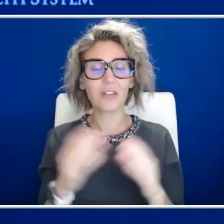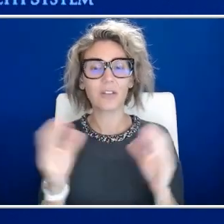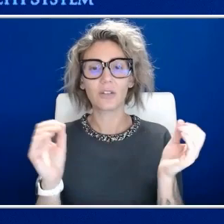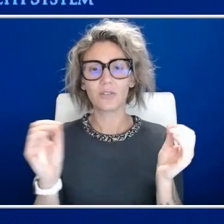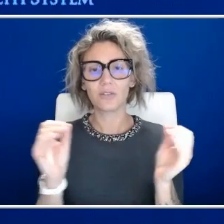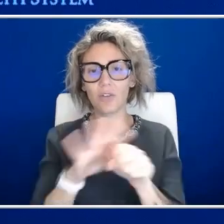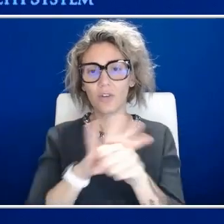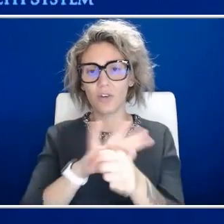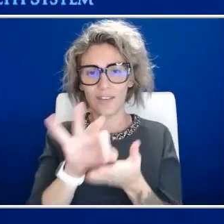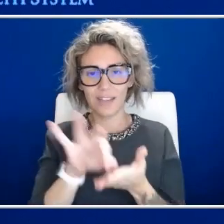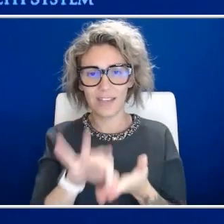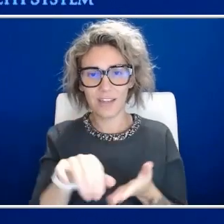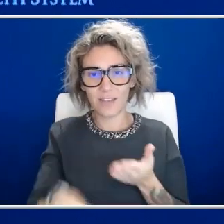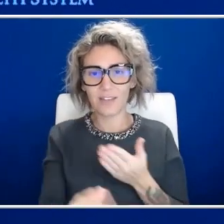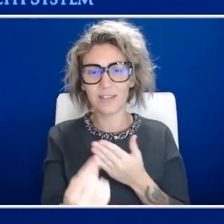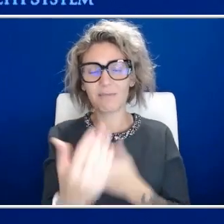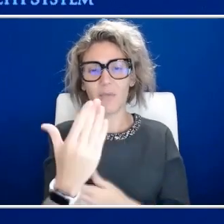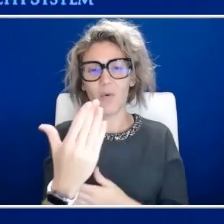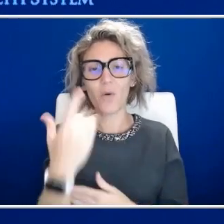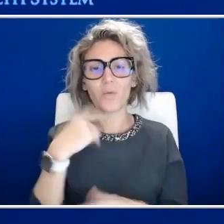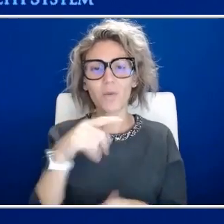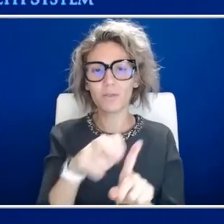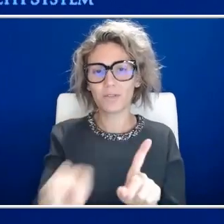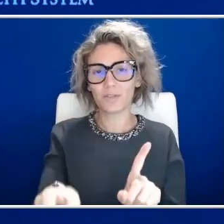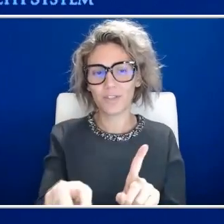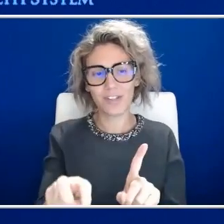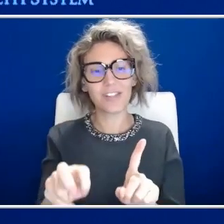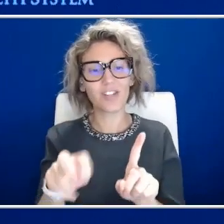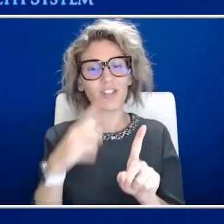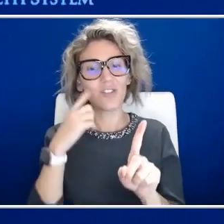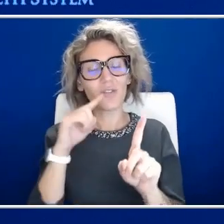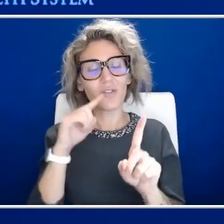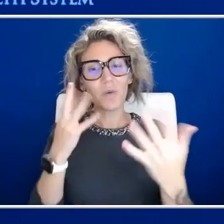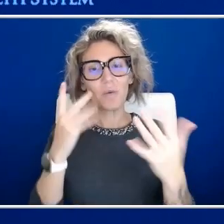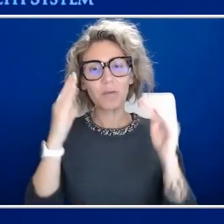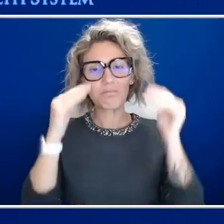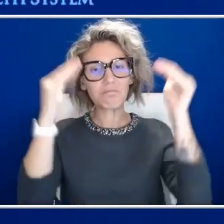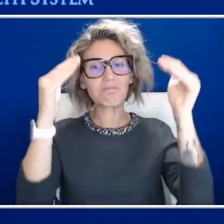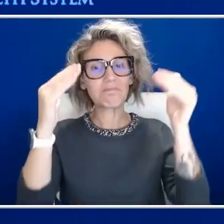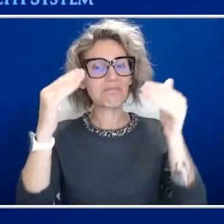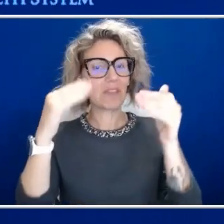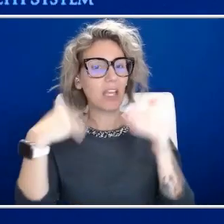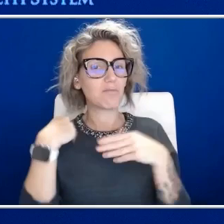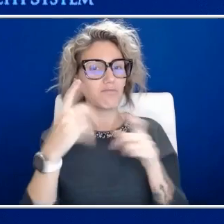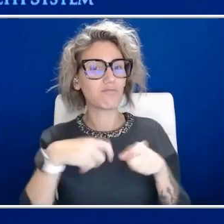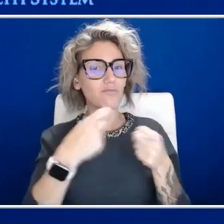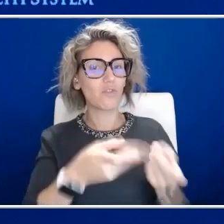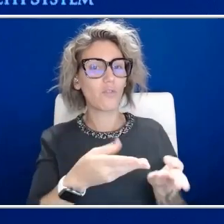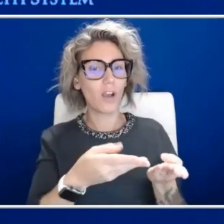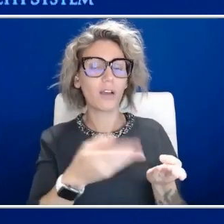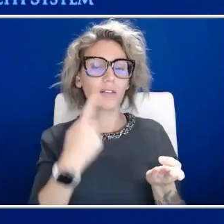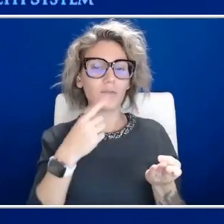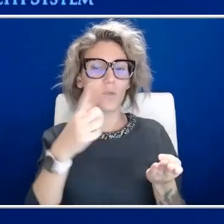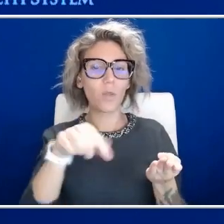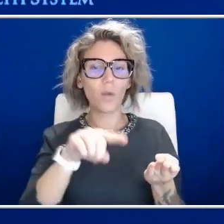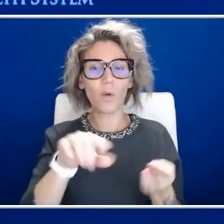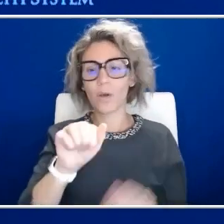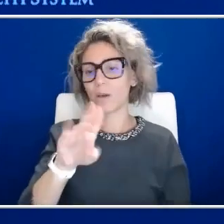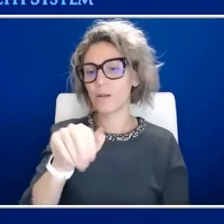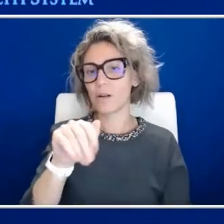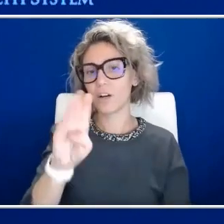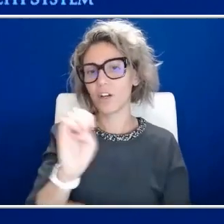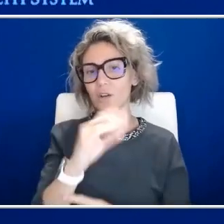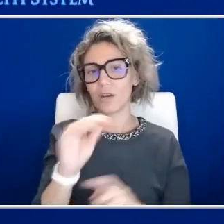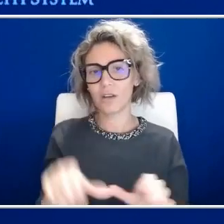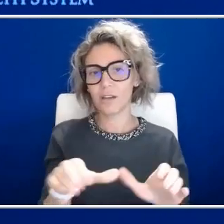we were transitioning, so we're kind of waiting for some of the higher-ups to be able to get us our numbers for acute infections or active infections. But if you